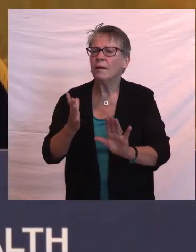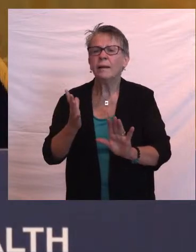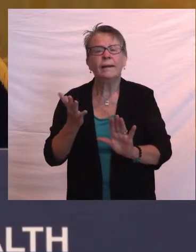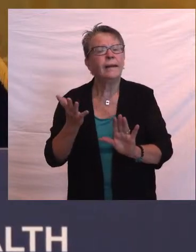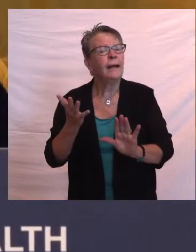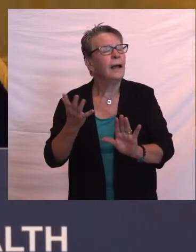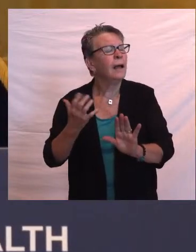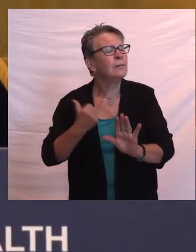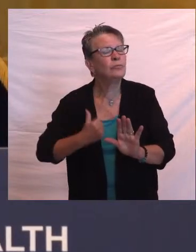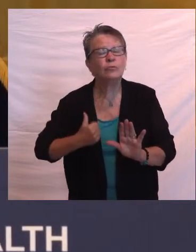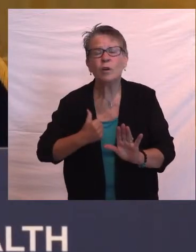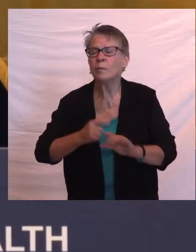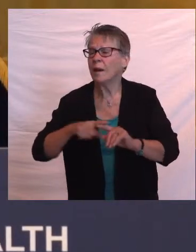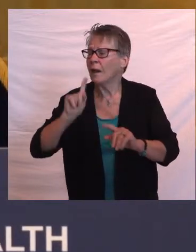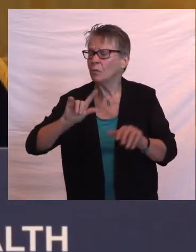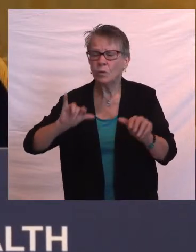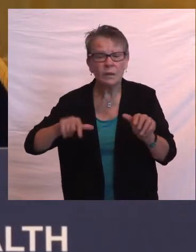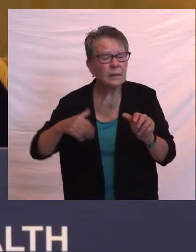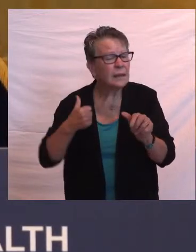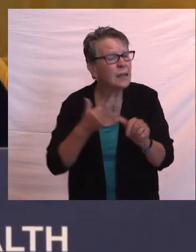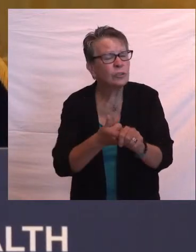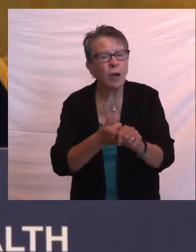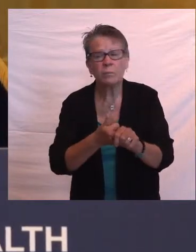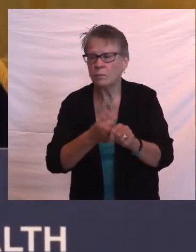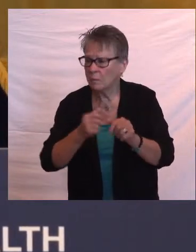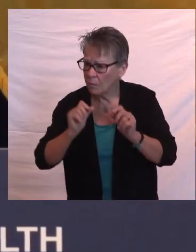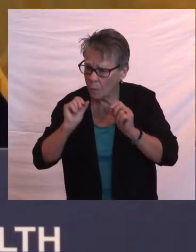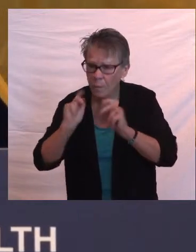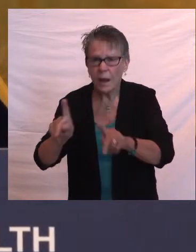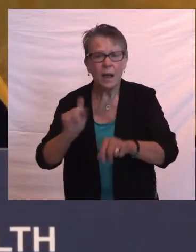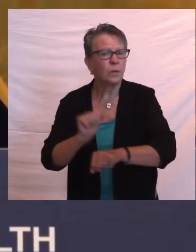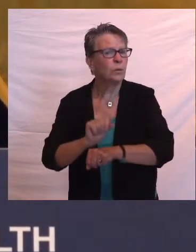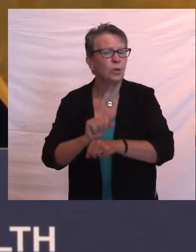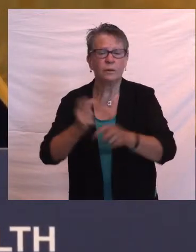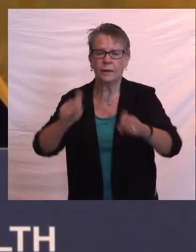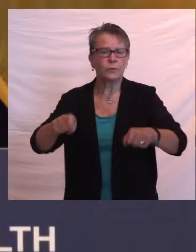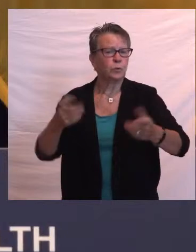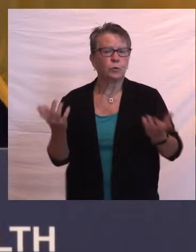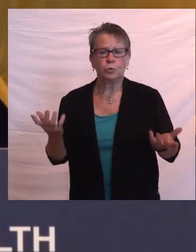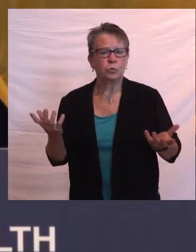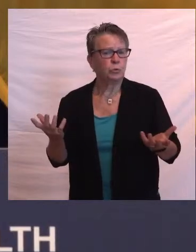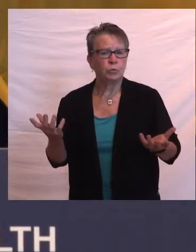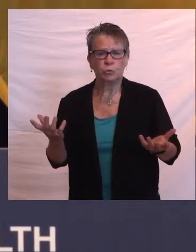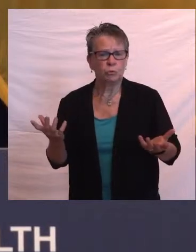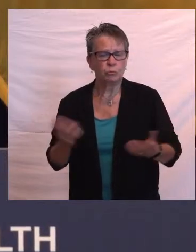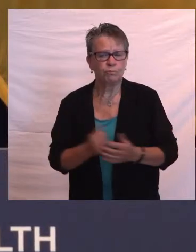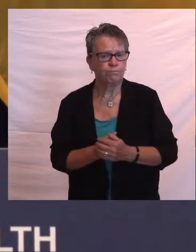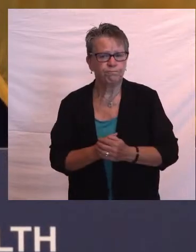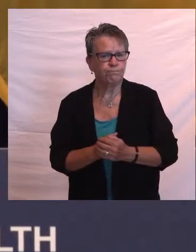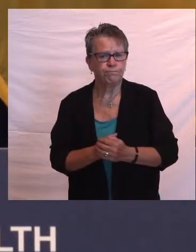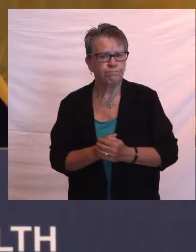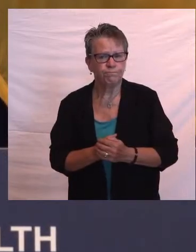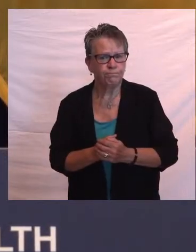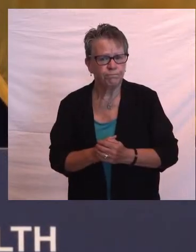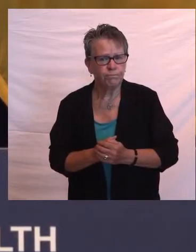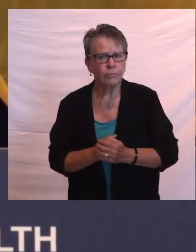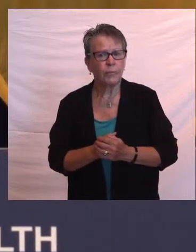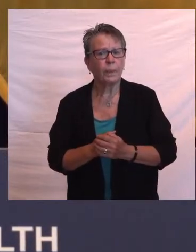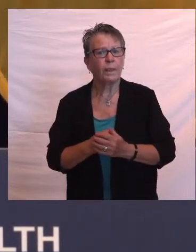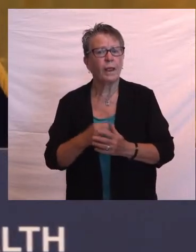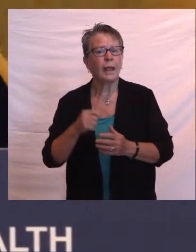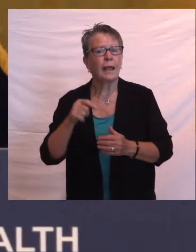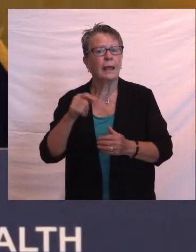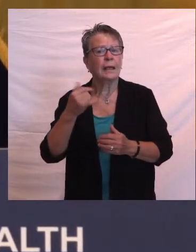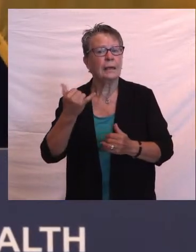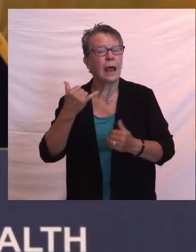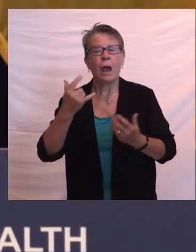an increase in violent crime. That's an American reality. You could get into the details of it, and I think the pandemic